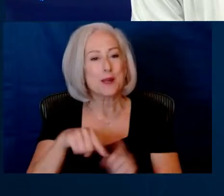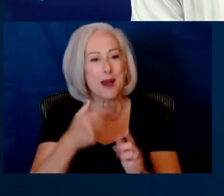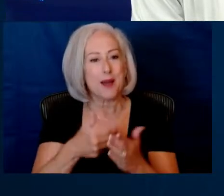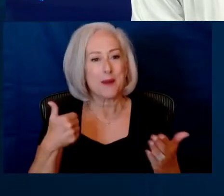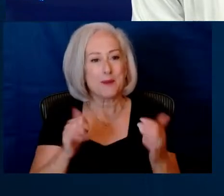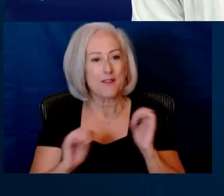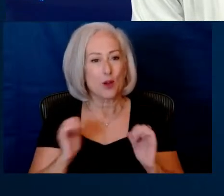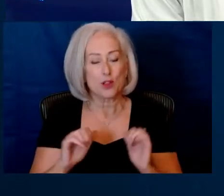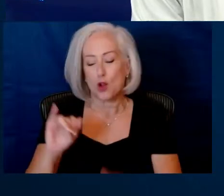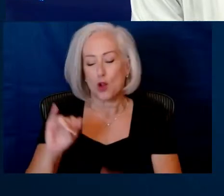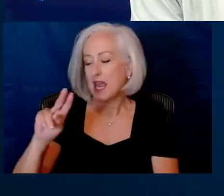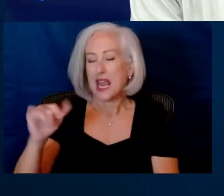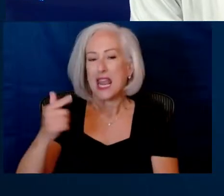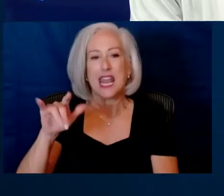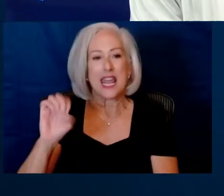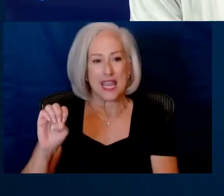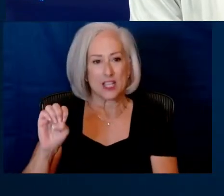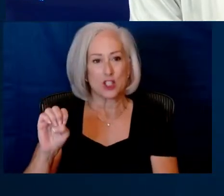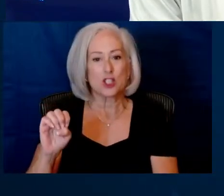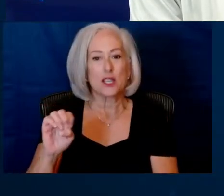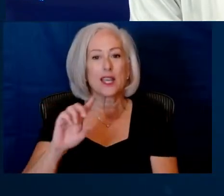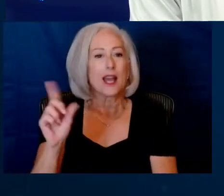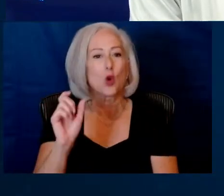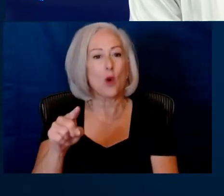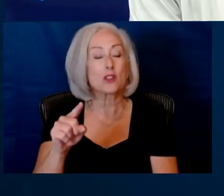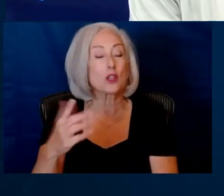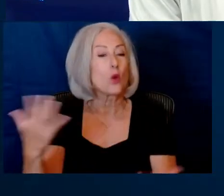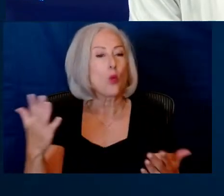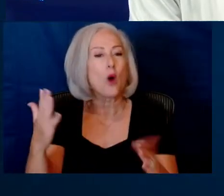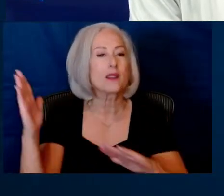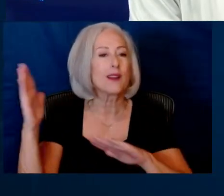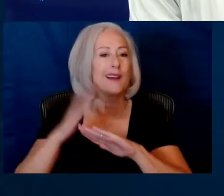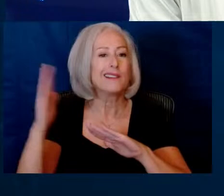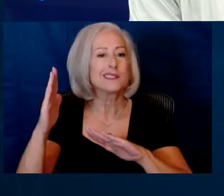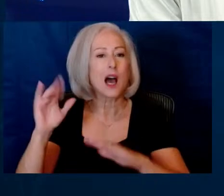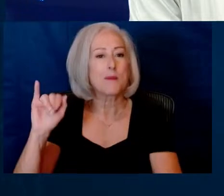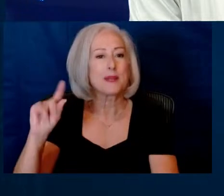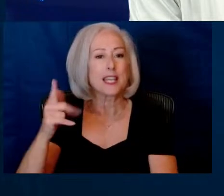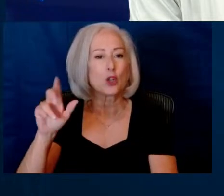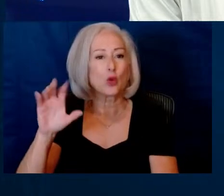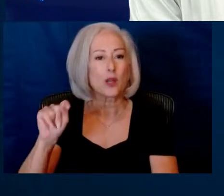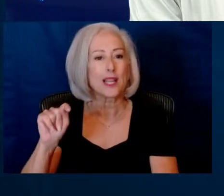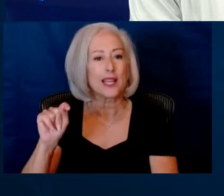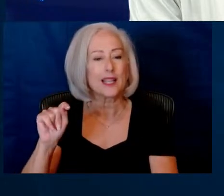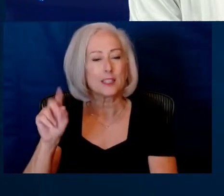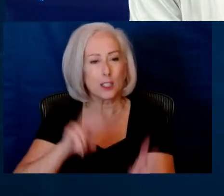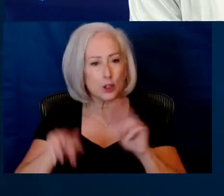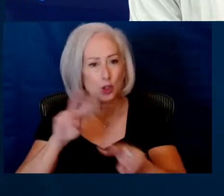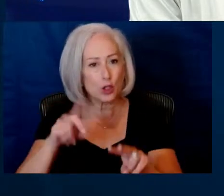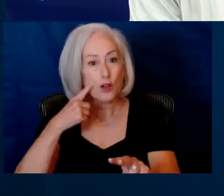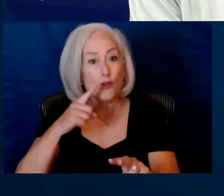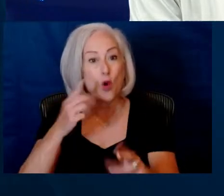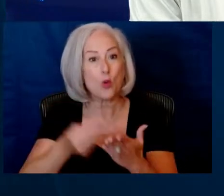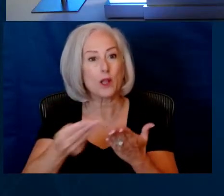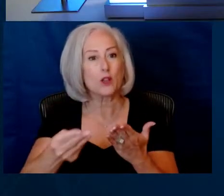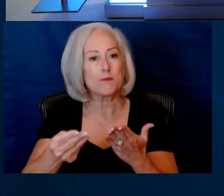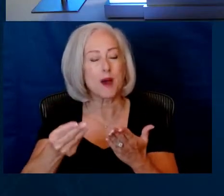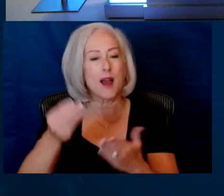from our experts. But what would be the #1 ingredient that you should look for when purchasing sunscreen?